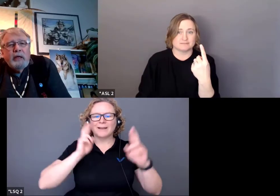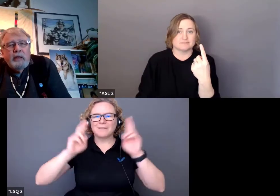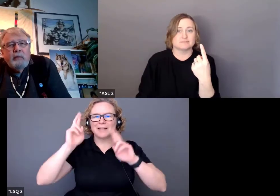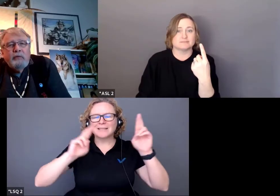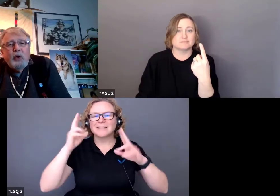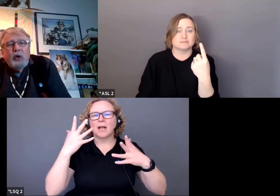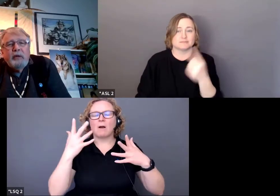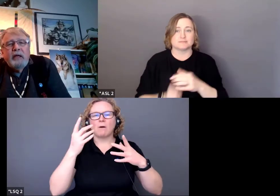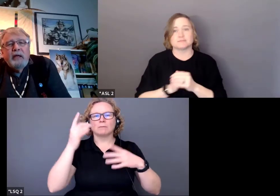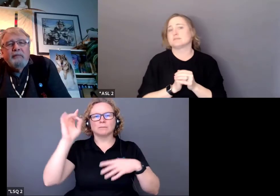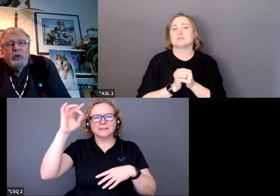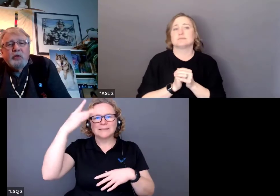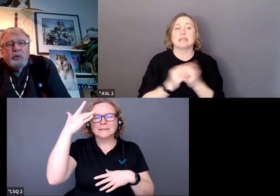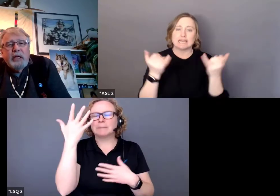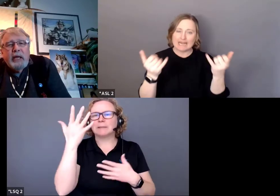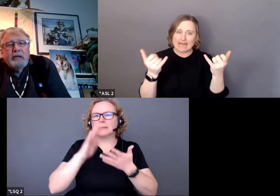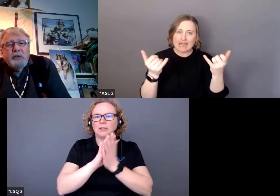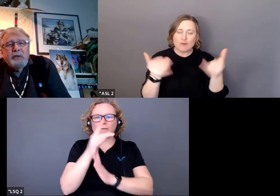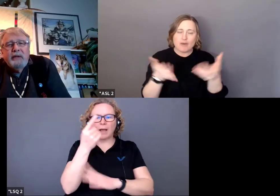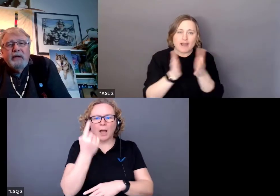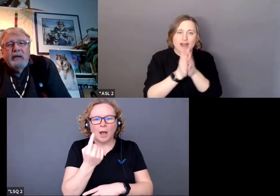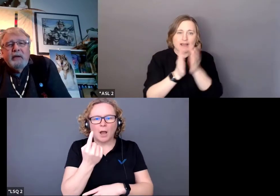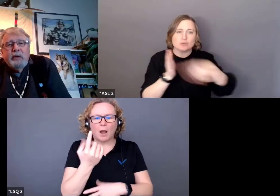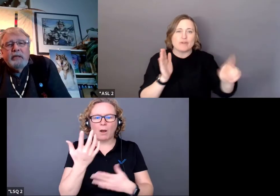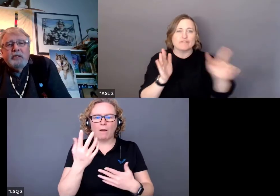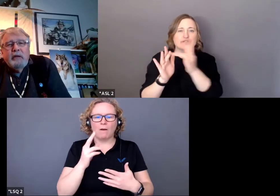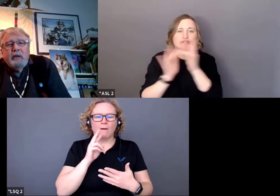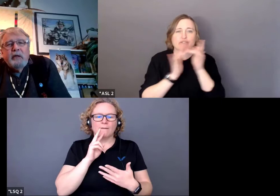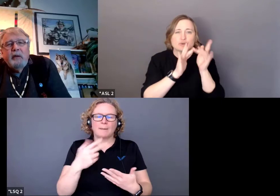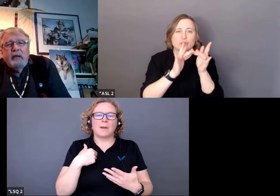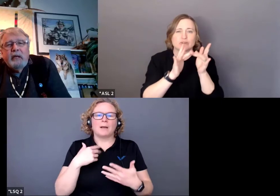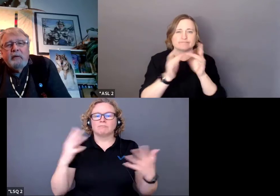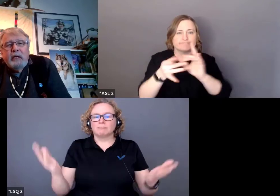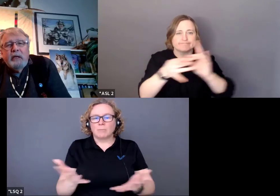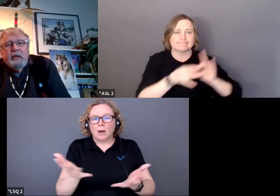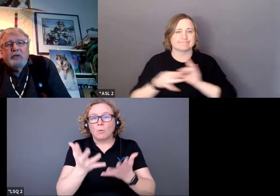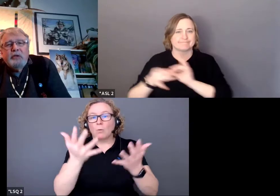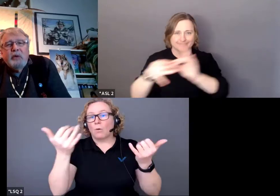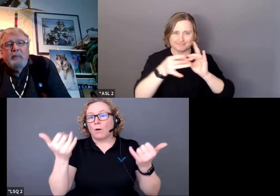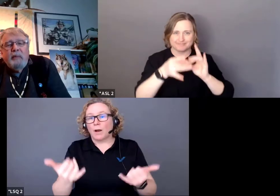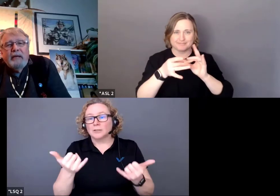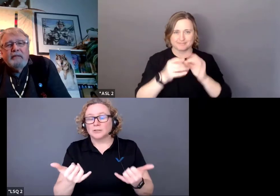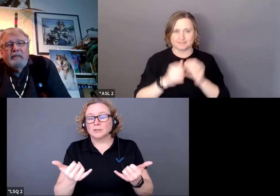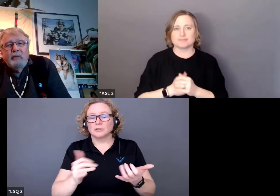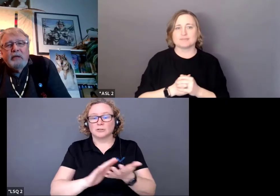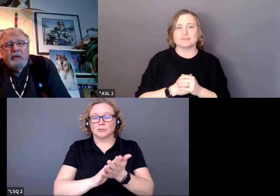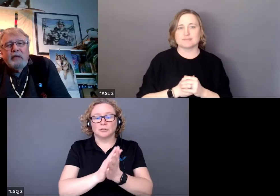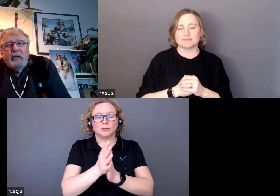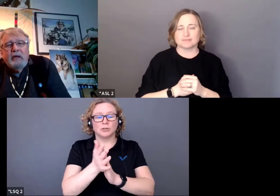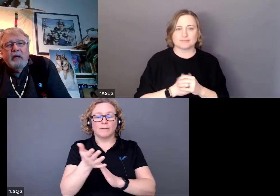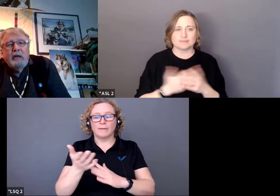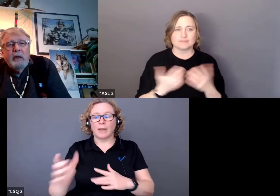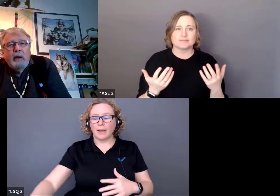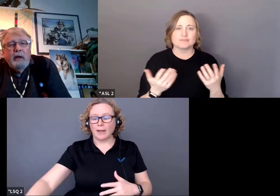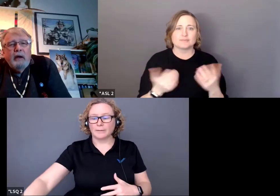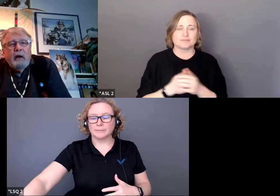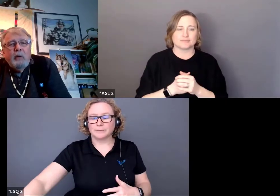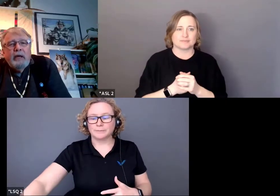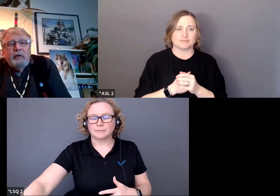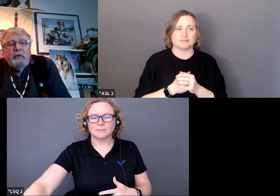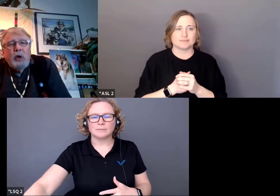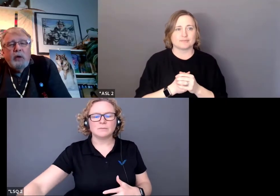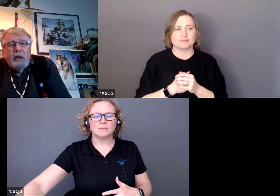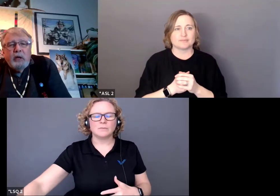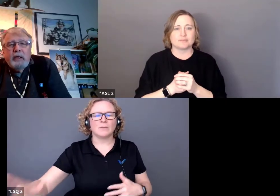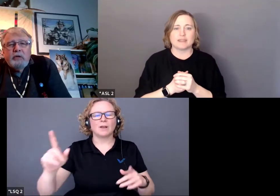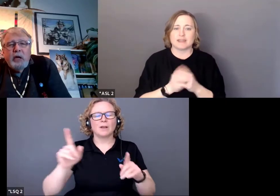to form a virtual connection with each other. In addition to our minds, that we extend our